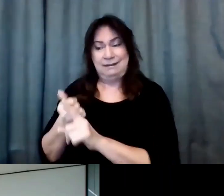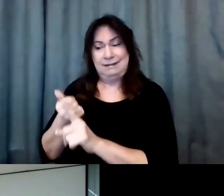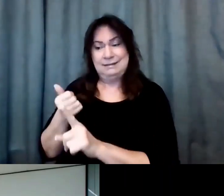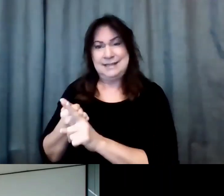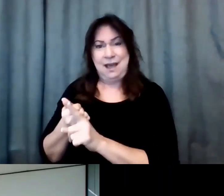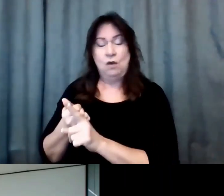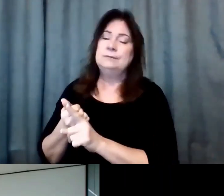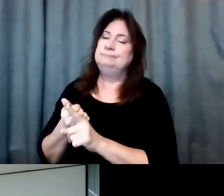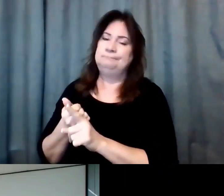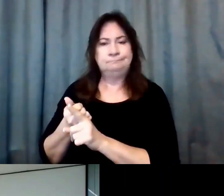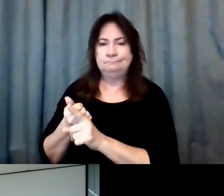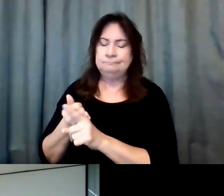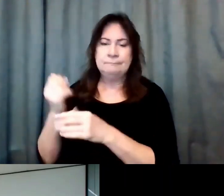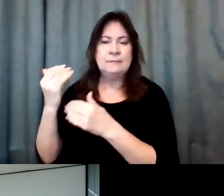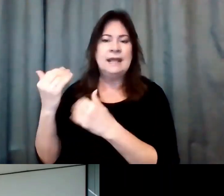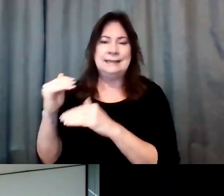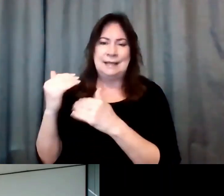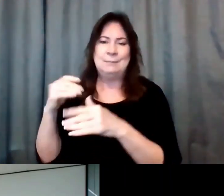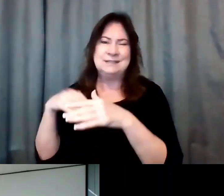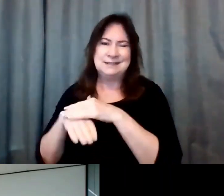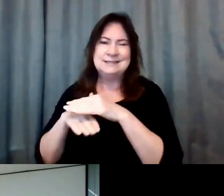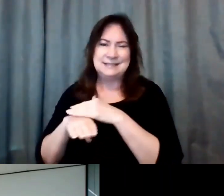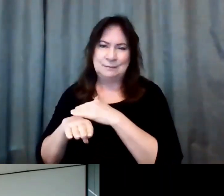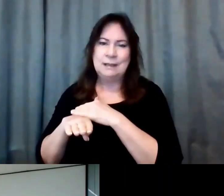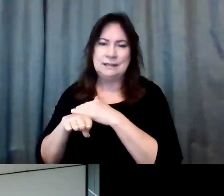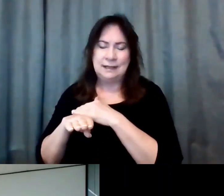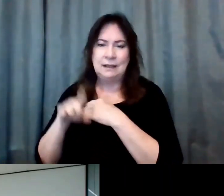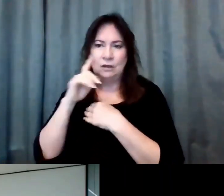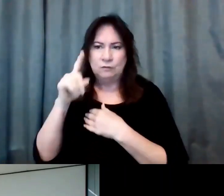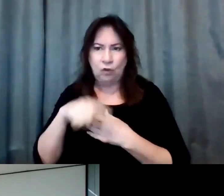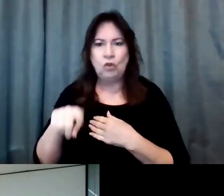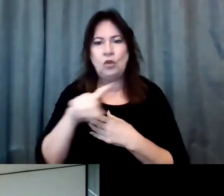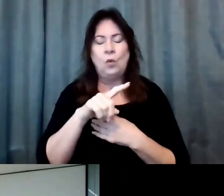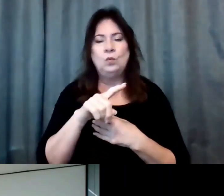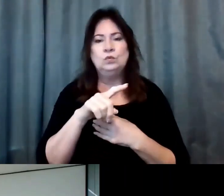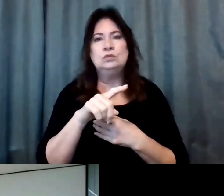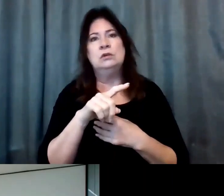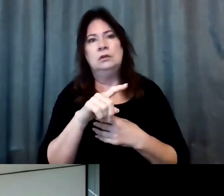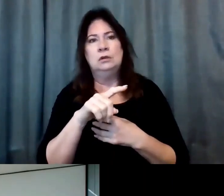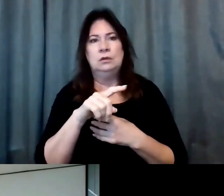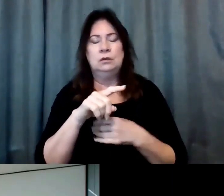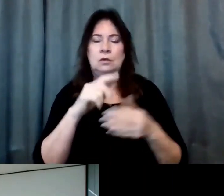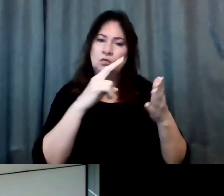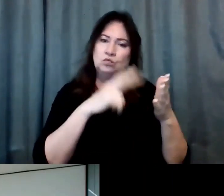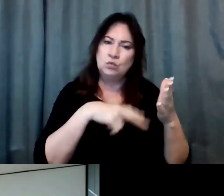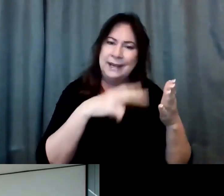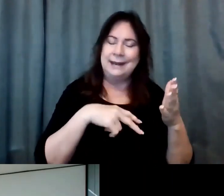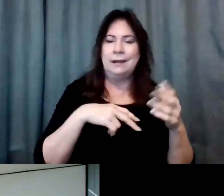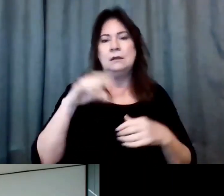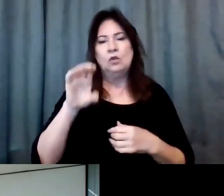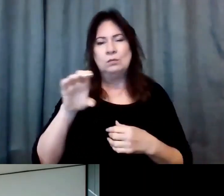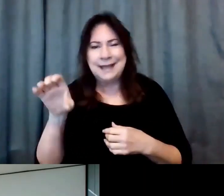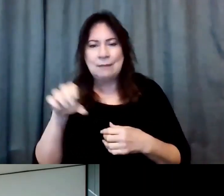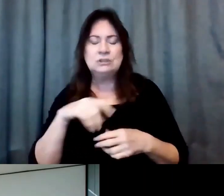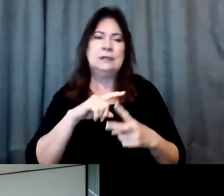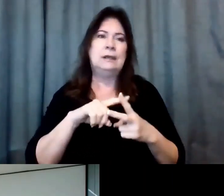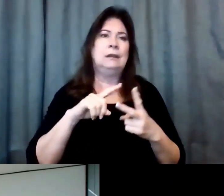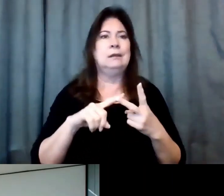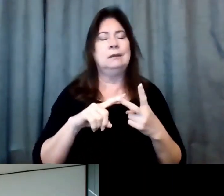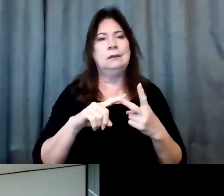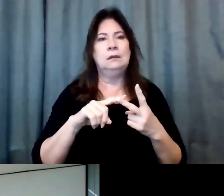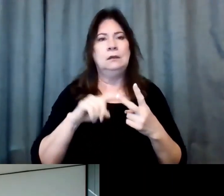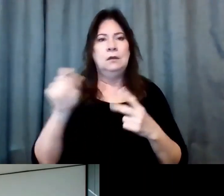may limit accessibility for those who are reading closed captioning or using